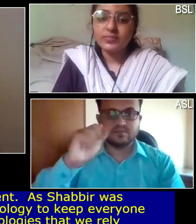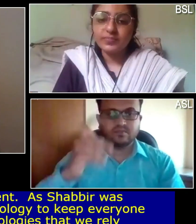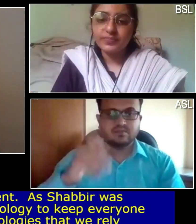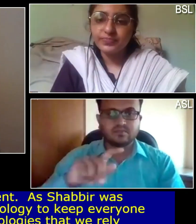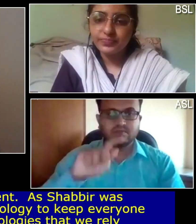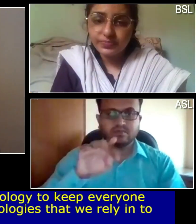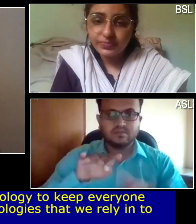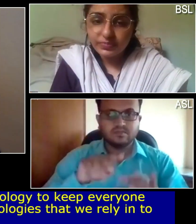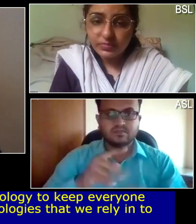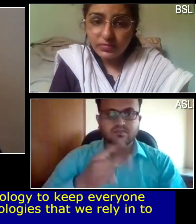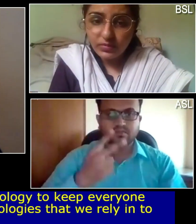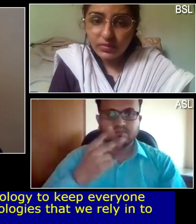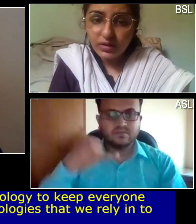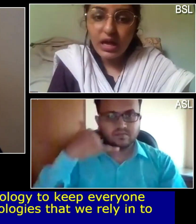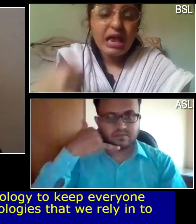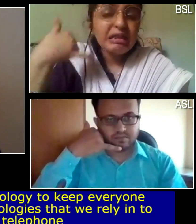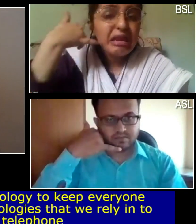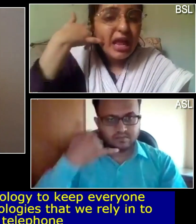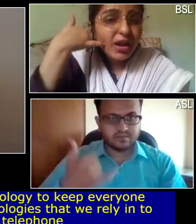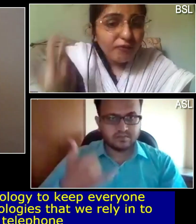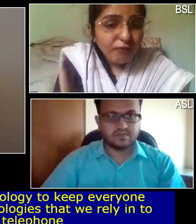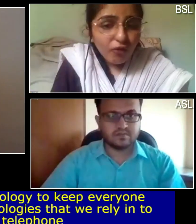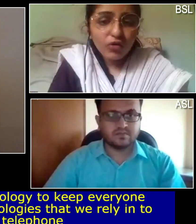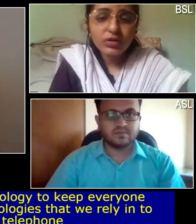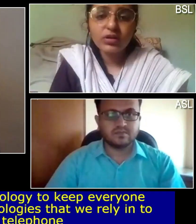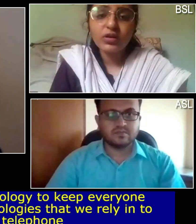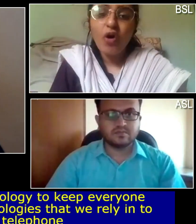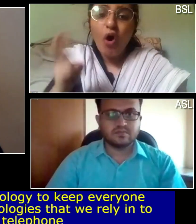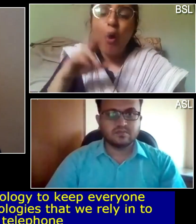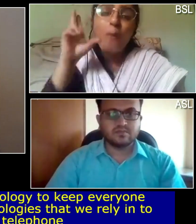telephone to those Android